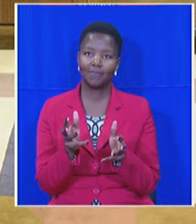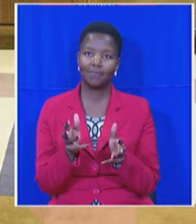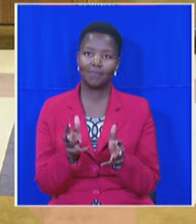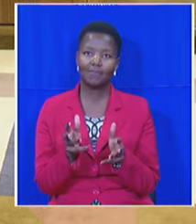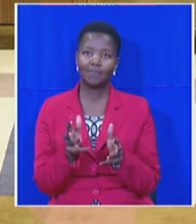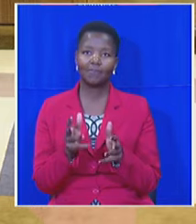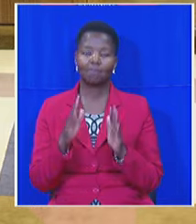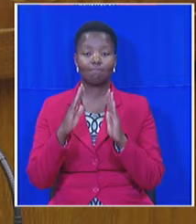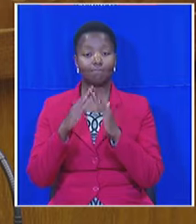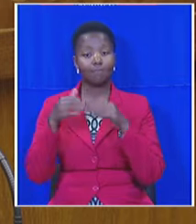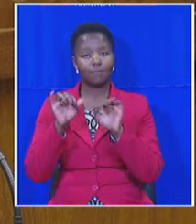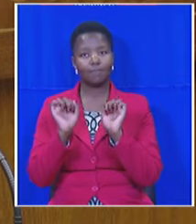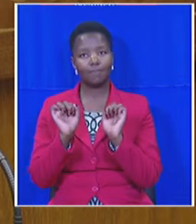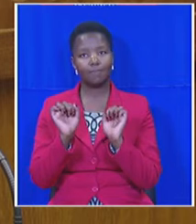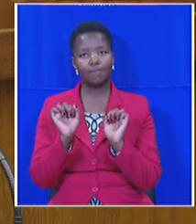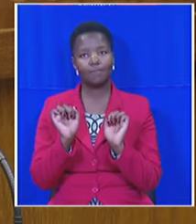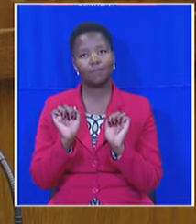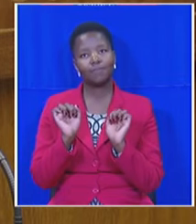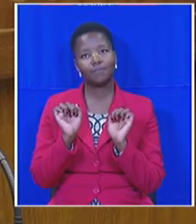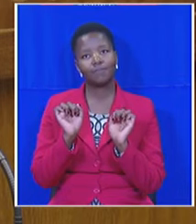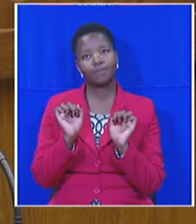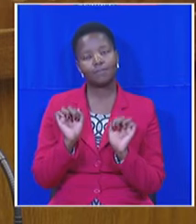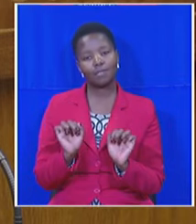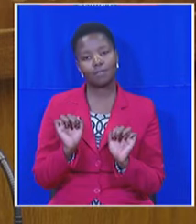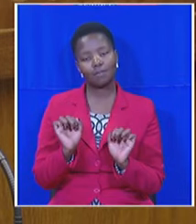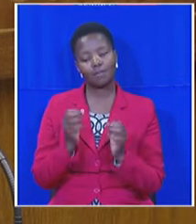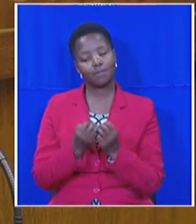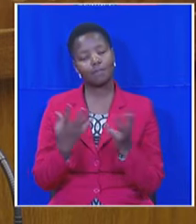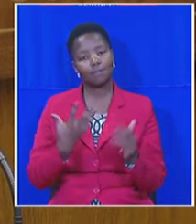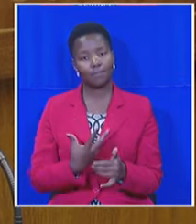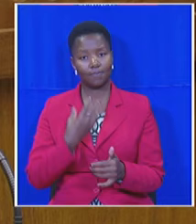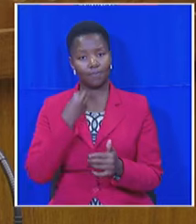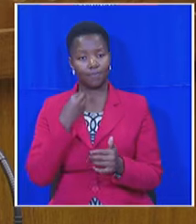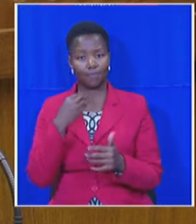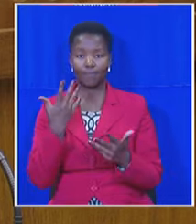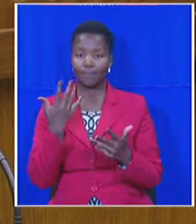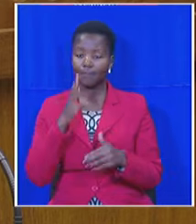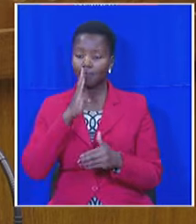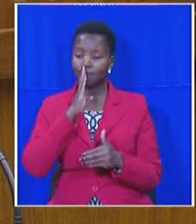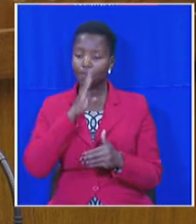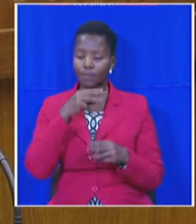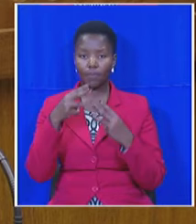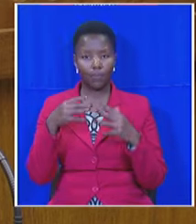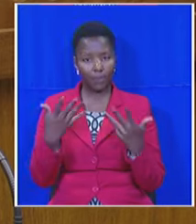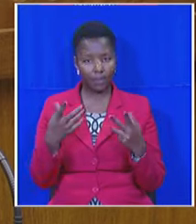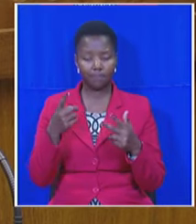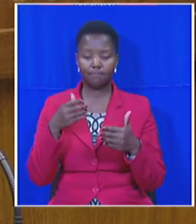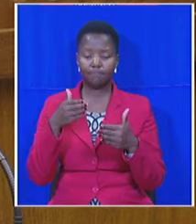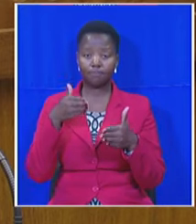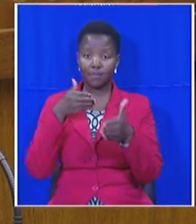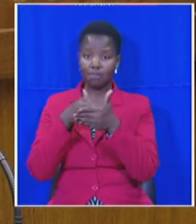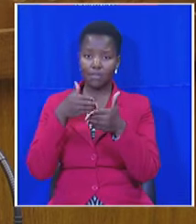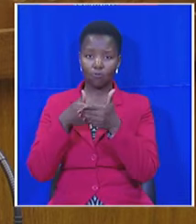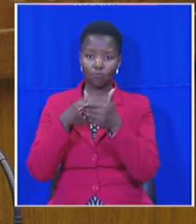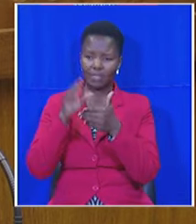House Chair, the huge unemployment rate amongst the youth, the decline in the 2050 matric results and the collapse of education in